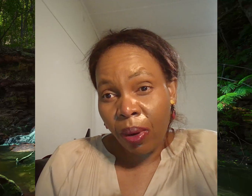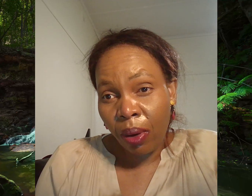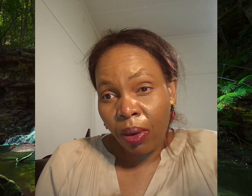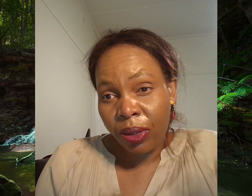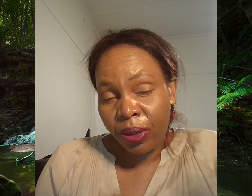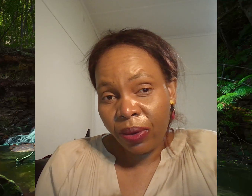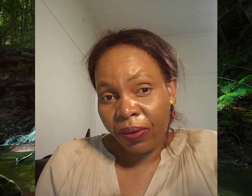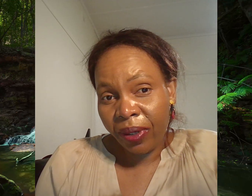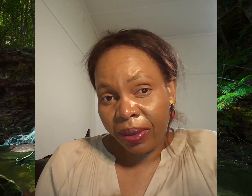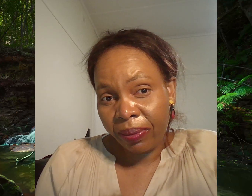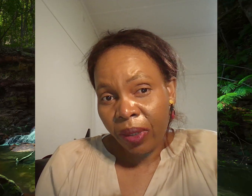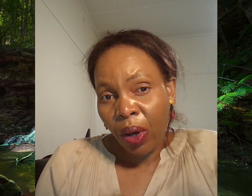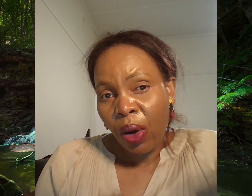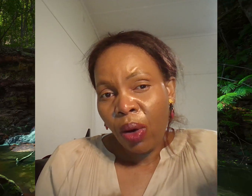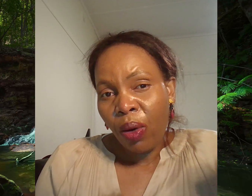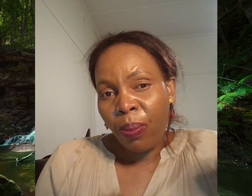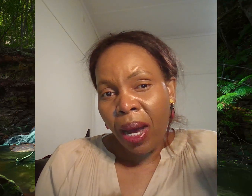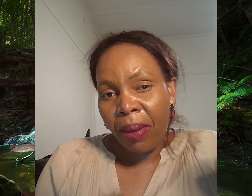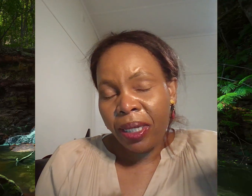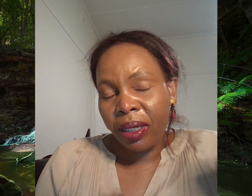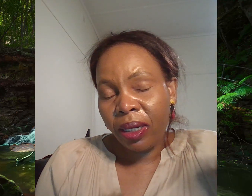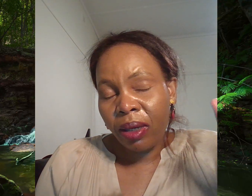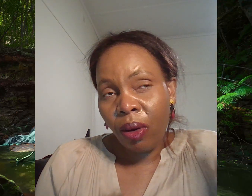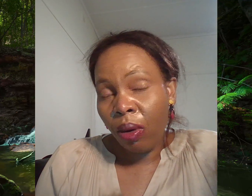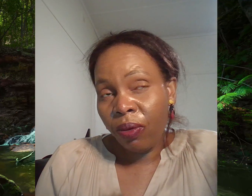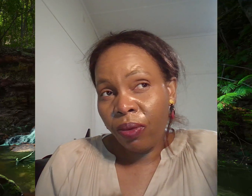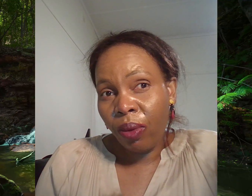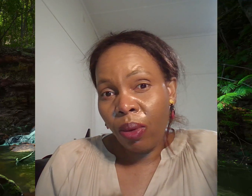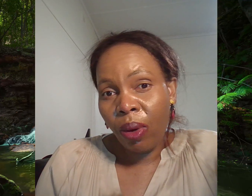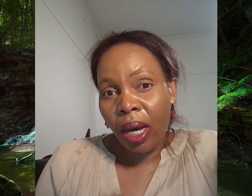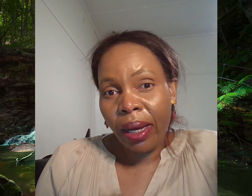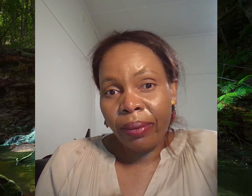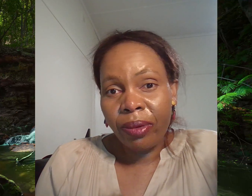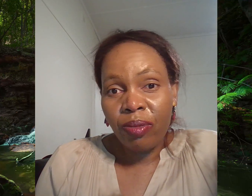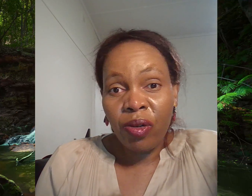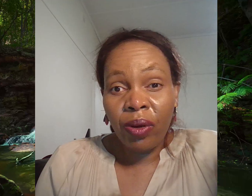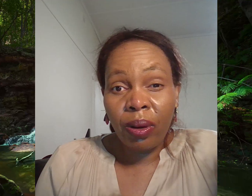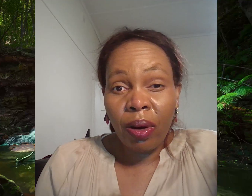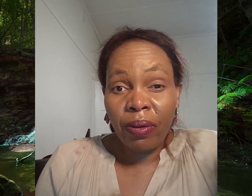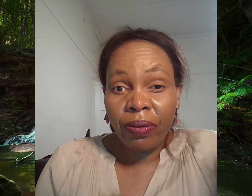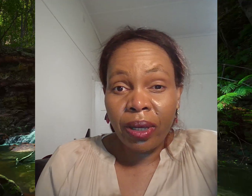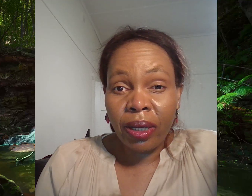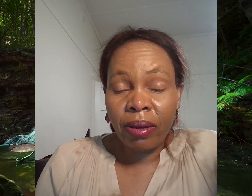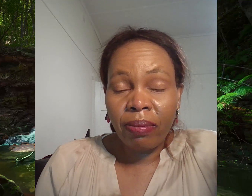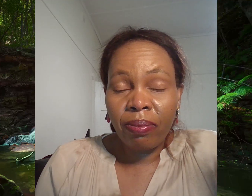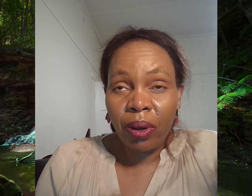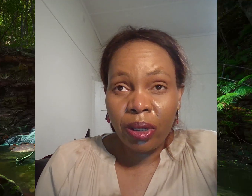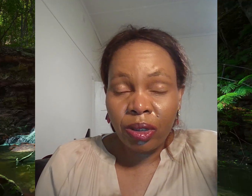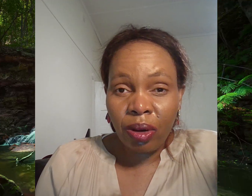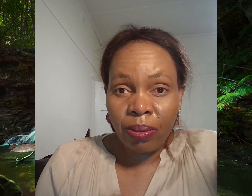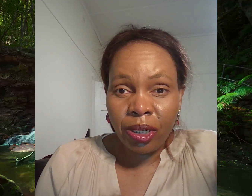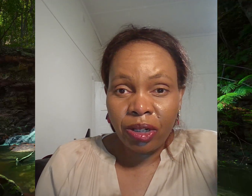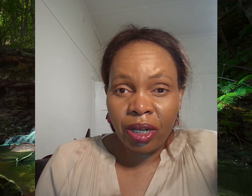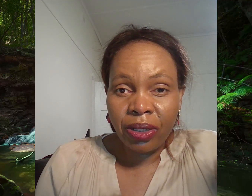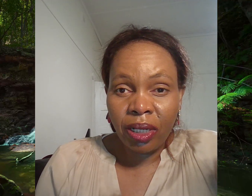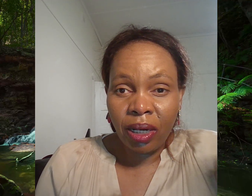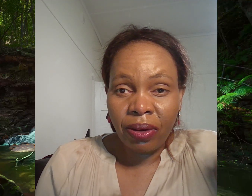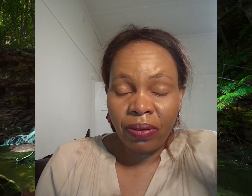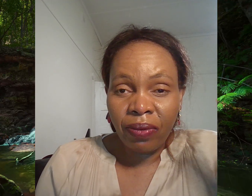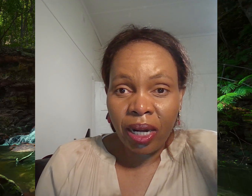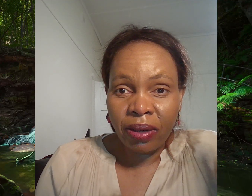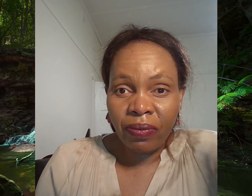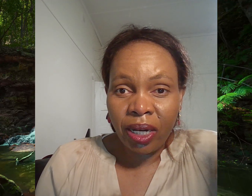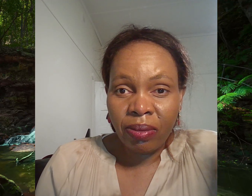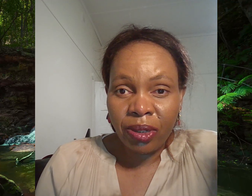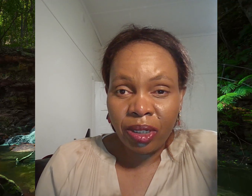Paul O'Sullivan, who publicly called for the removal of the police commissioner,